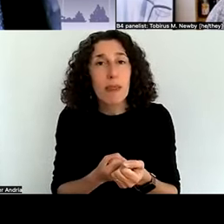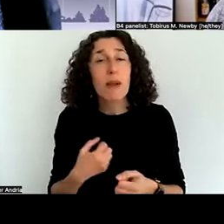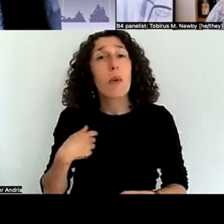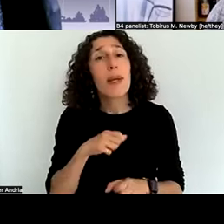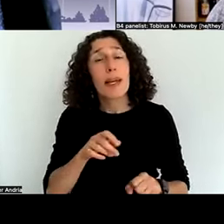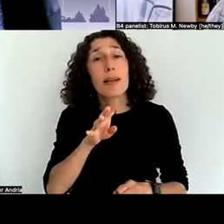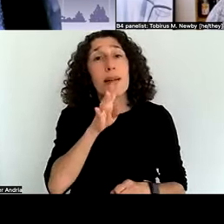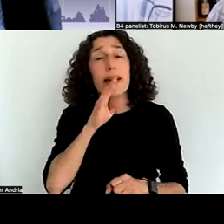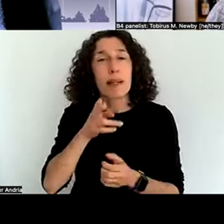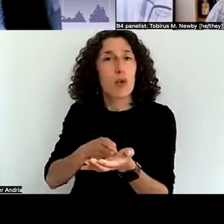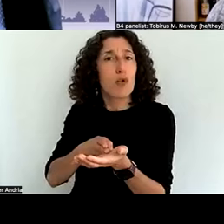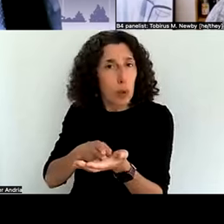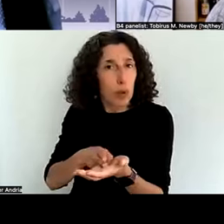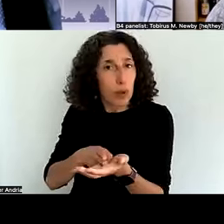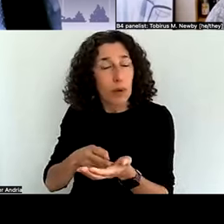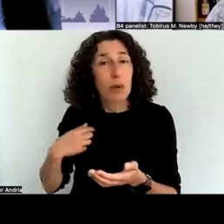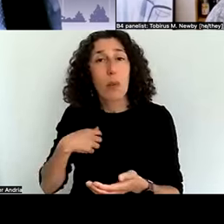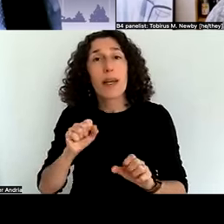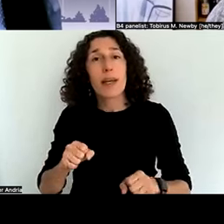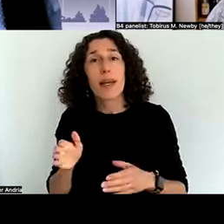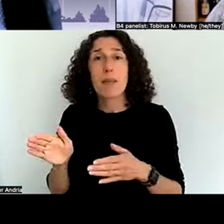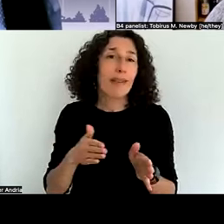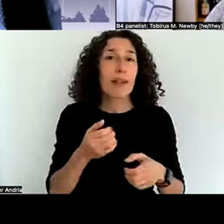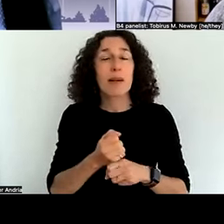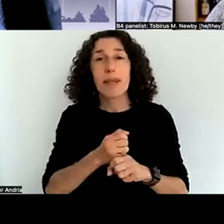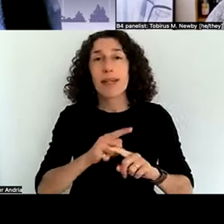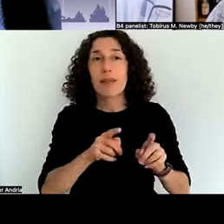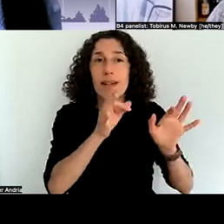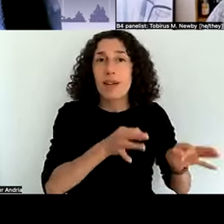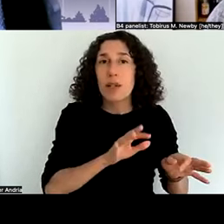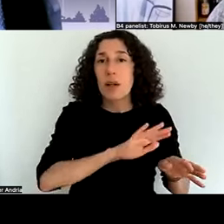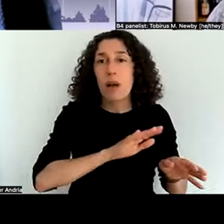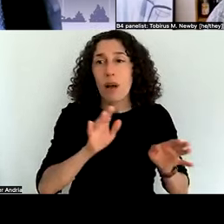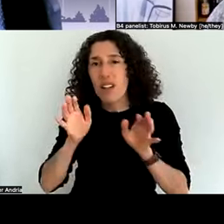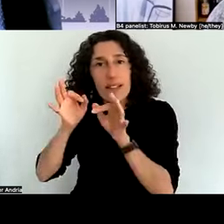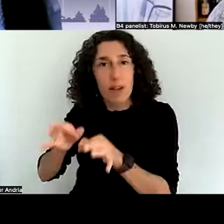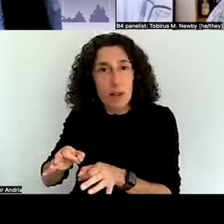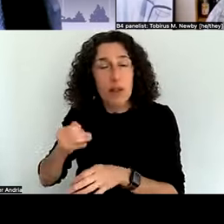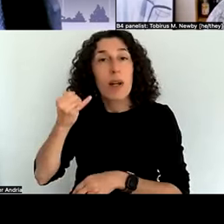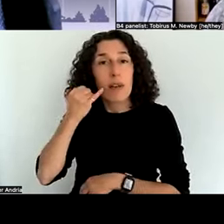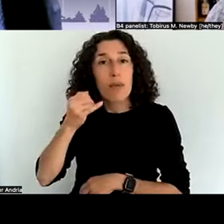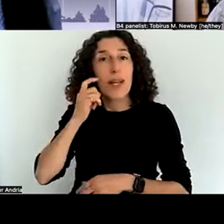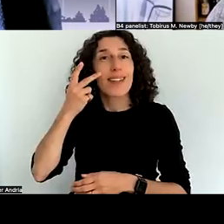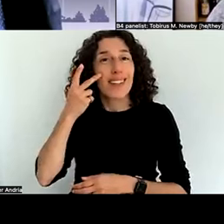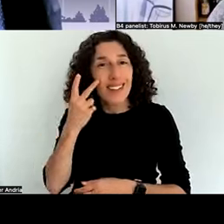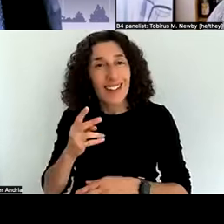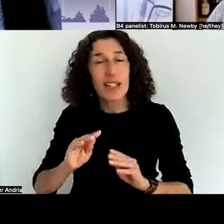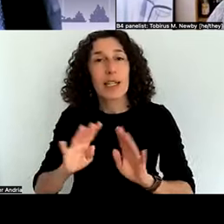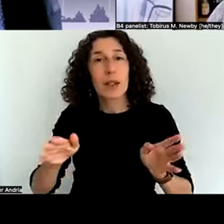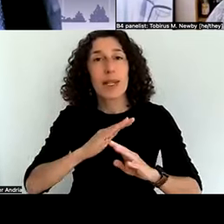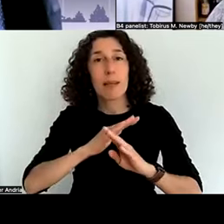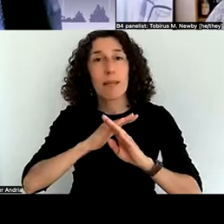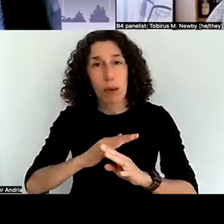different decisions and we can engage differently when we really can speak to the barriers, when we can say that is not